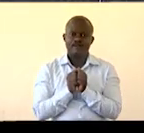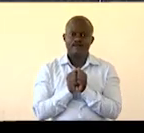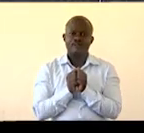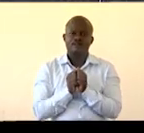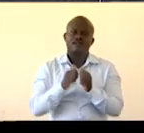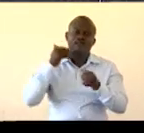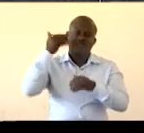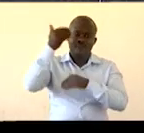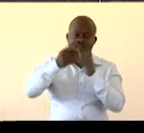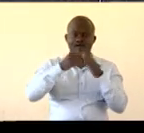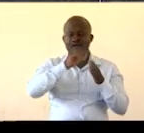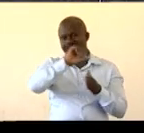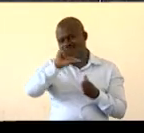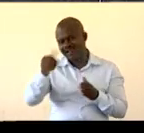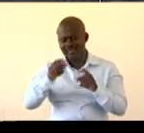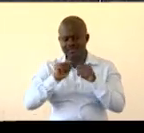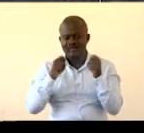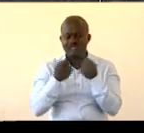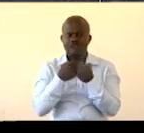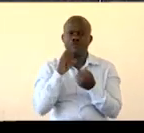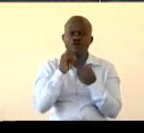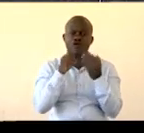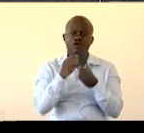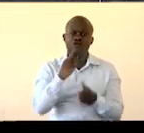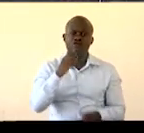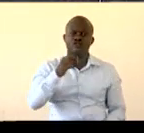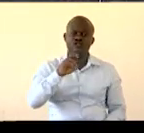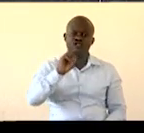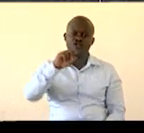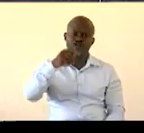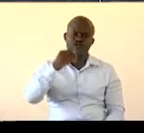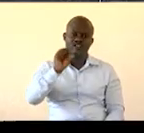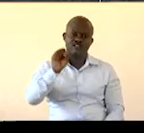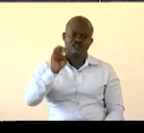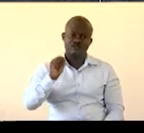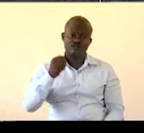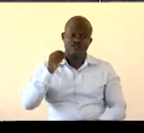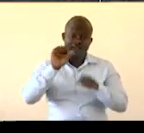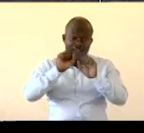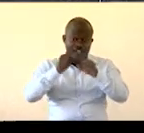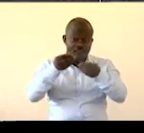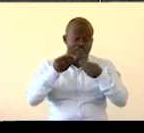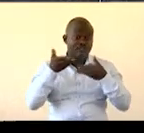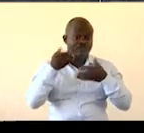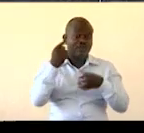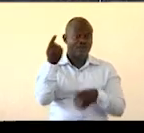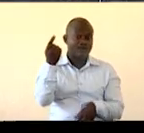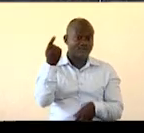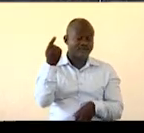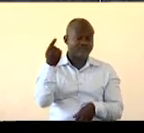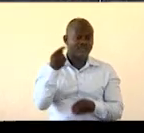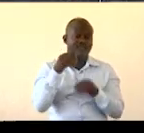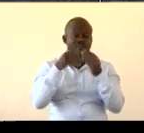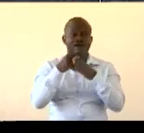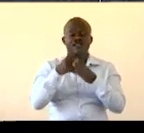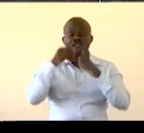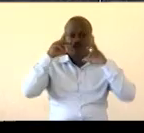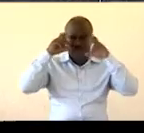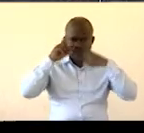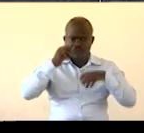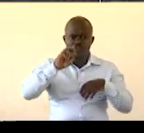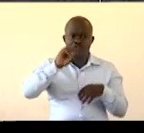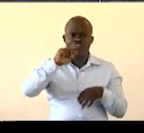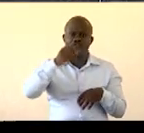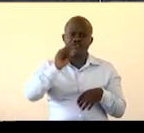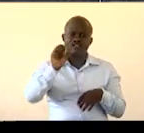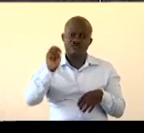Then another type of tropism. Can you give one? We have given phototropism